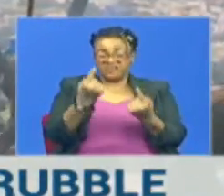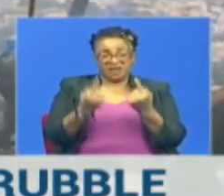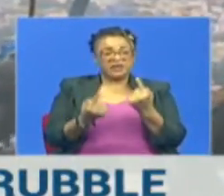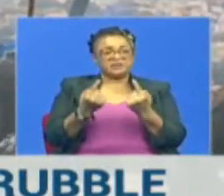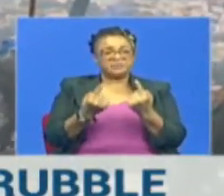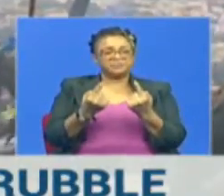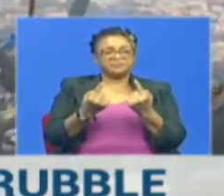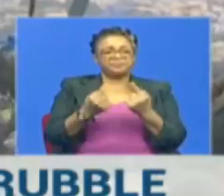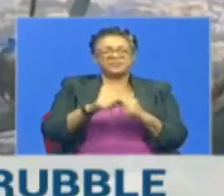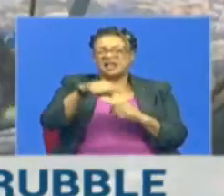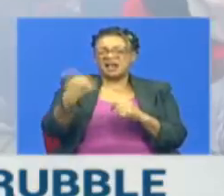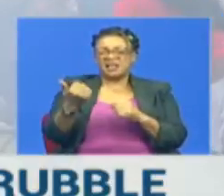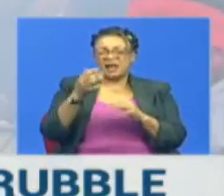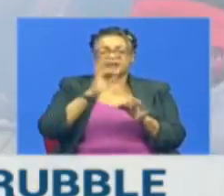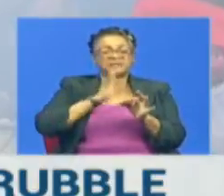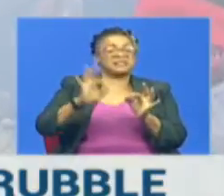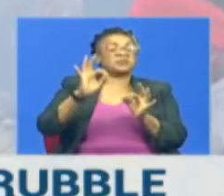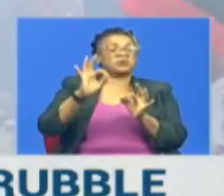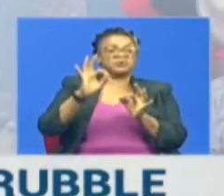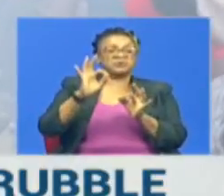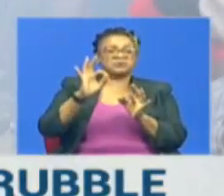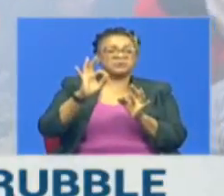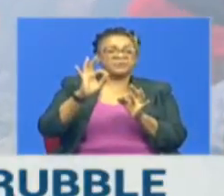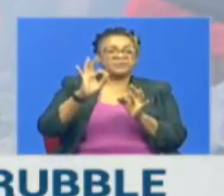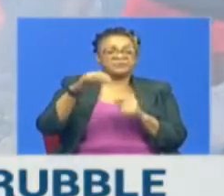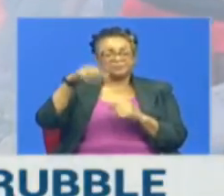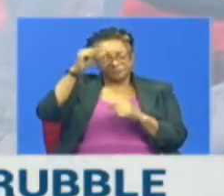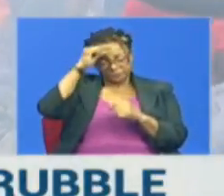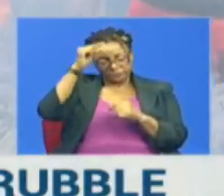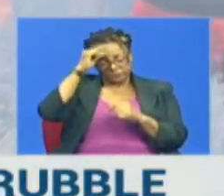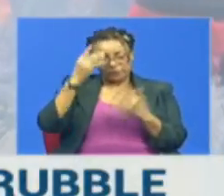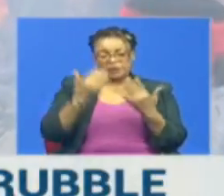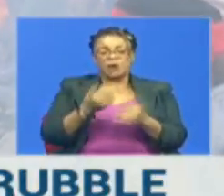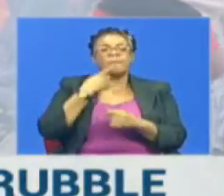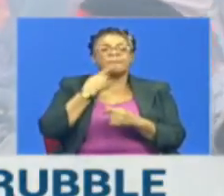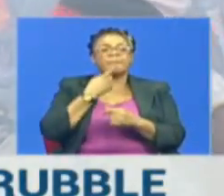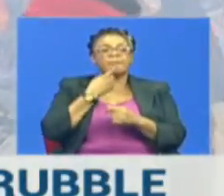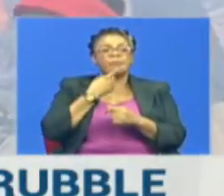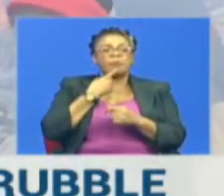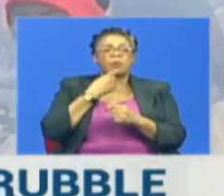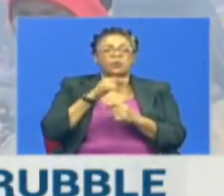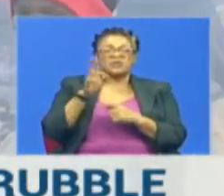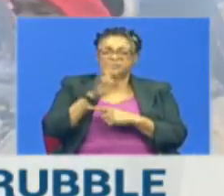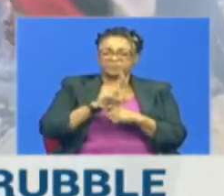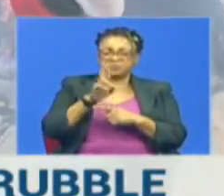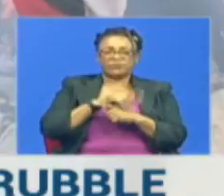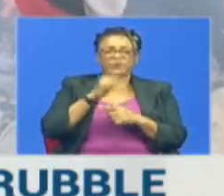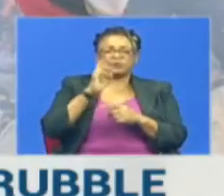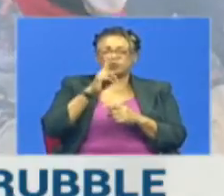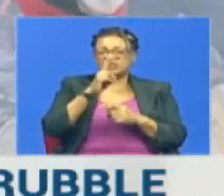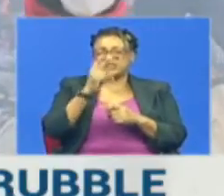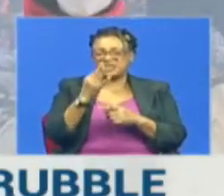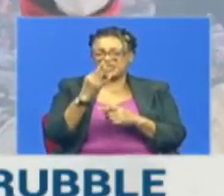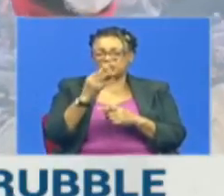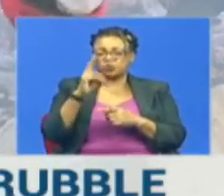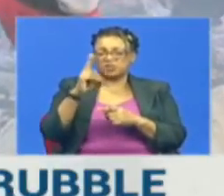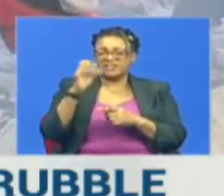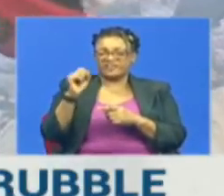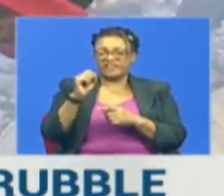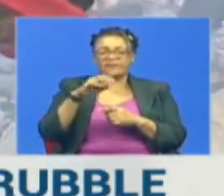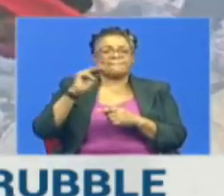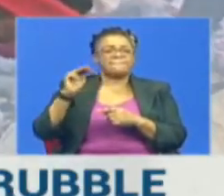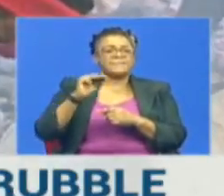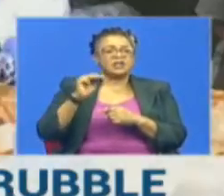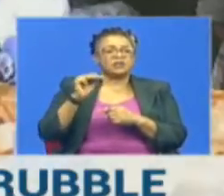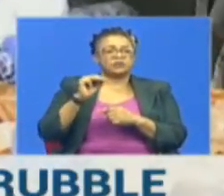another arson attack. The government now says it will spend between 23 to 25 million to help the displaced